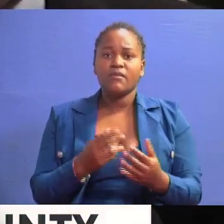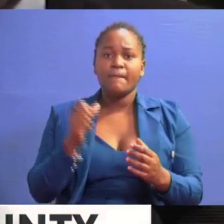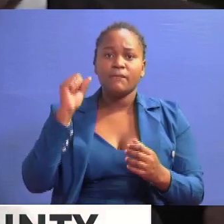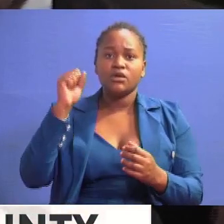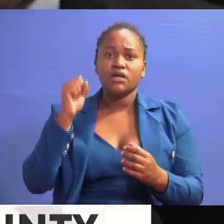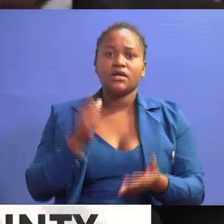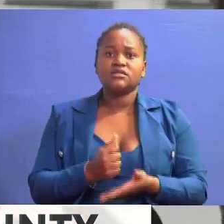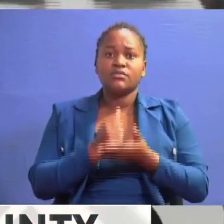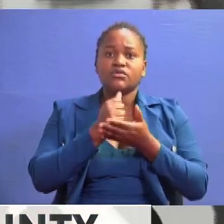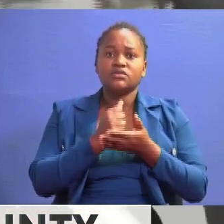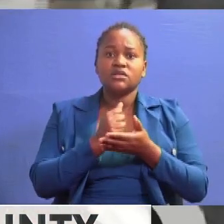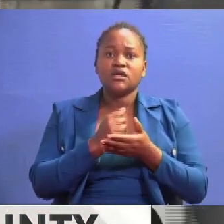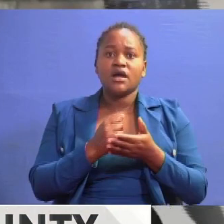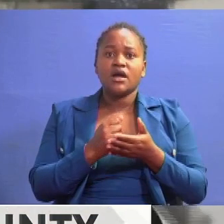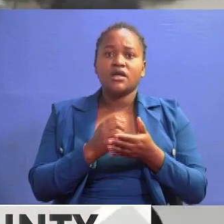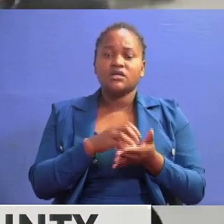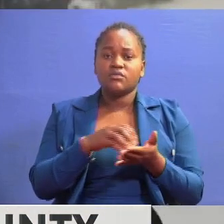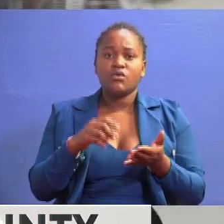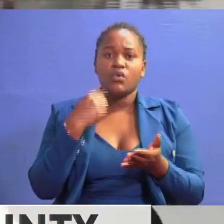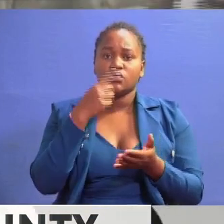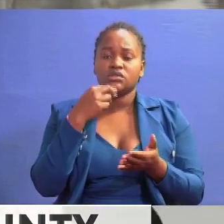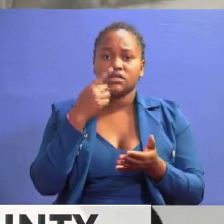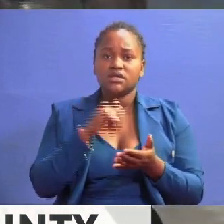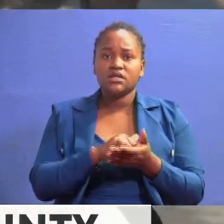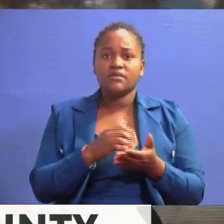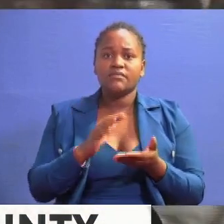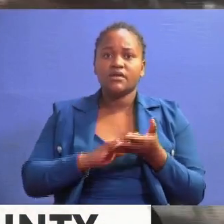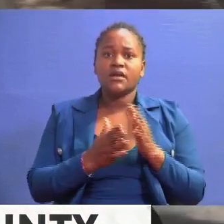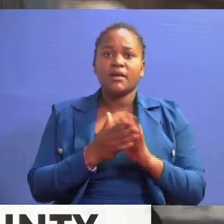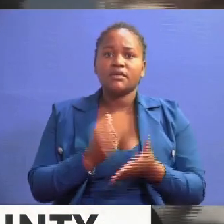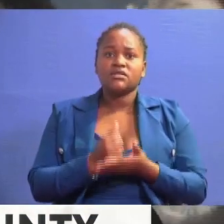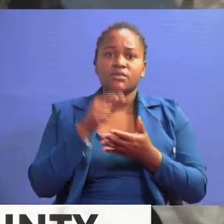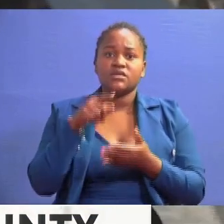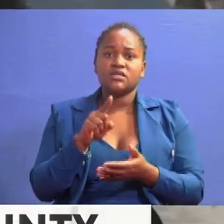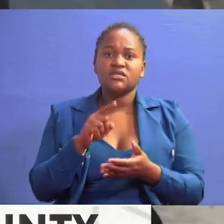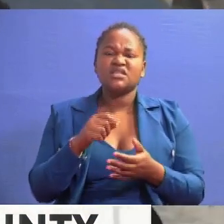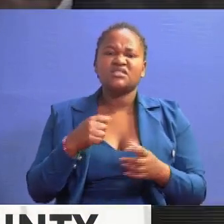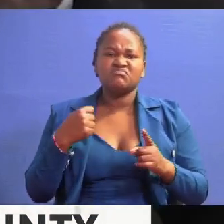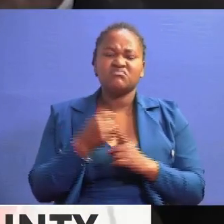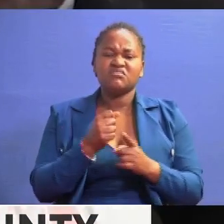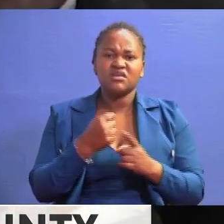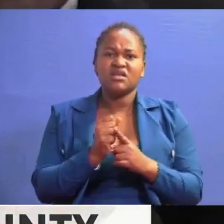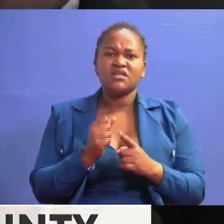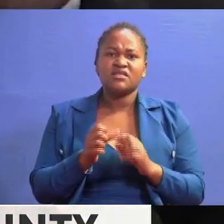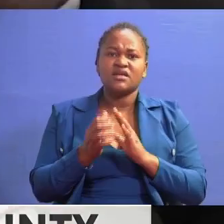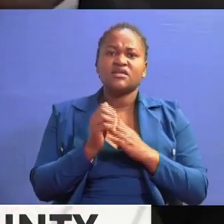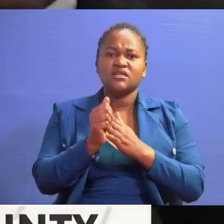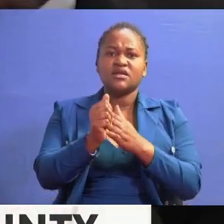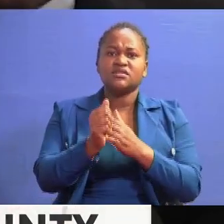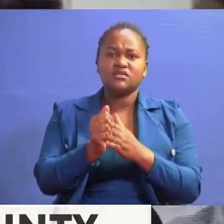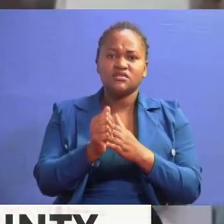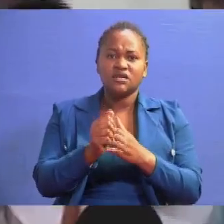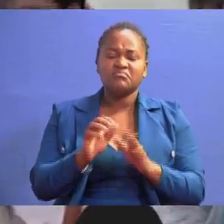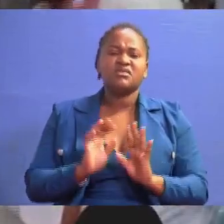leaders and supporters are actually being harassed. Whosoever actually comes and supports PTI, he is being harassed. The top leadership's nominations form have